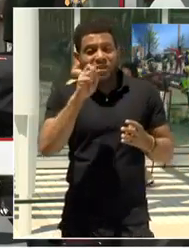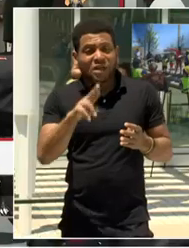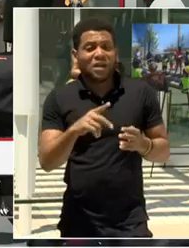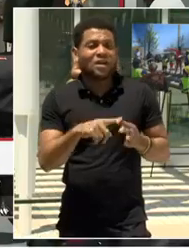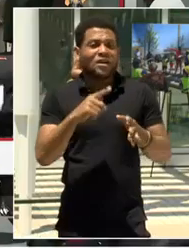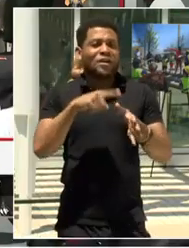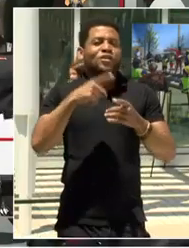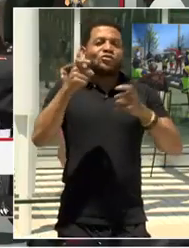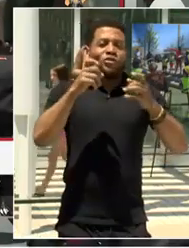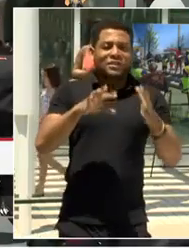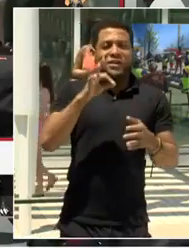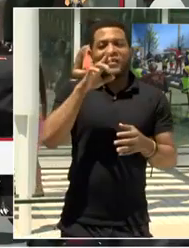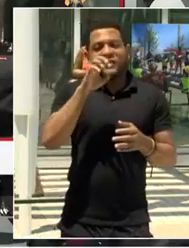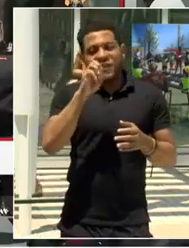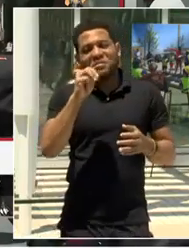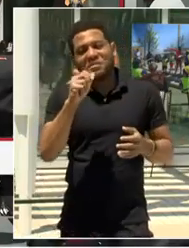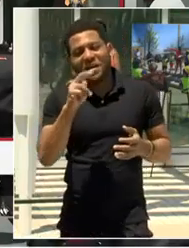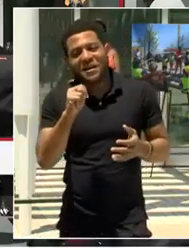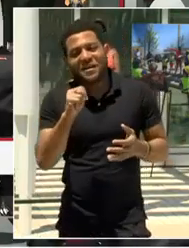McDuffie.